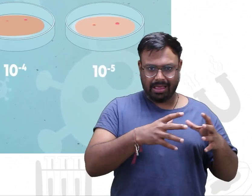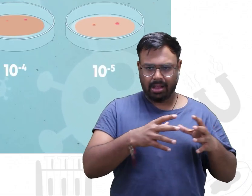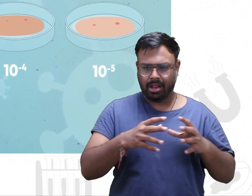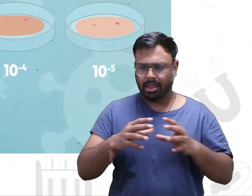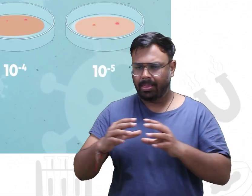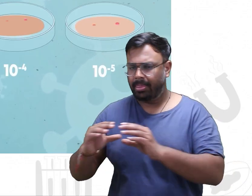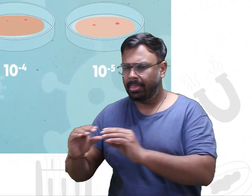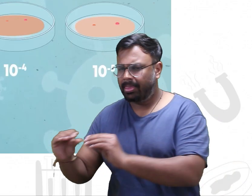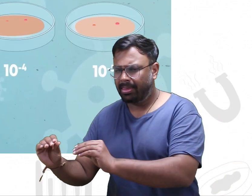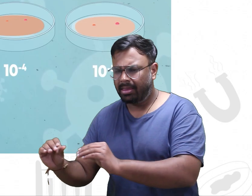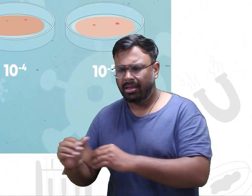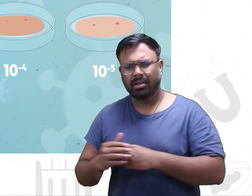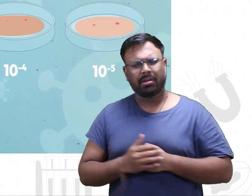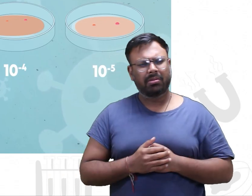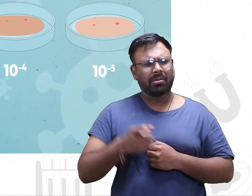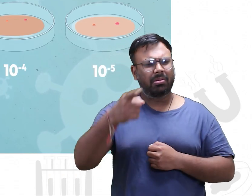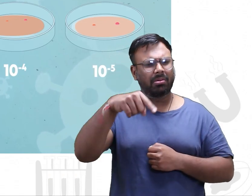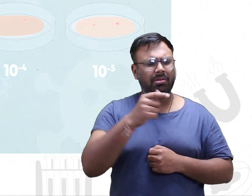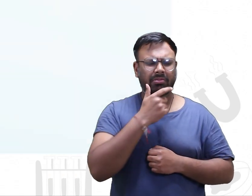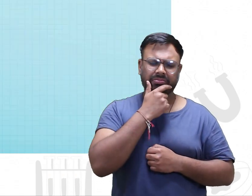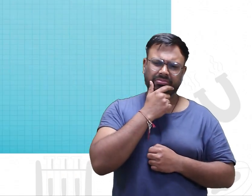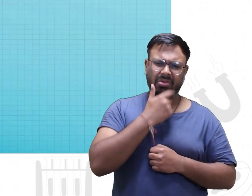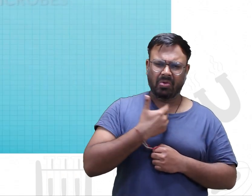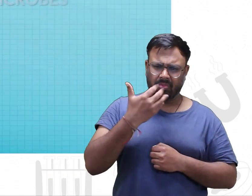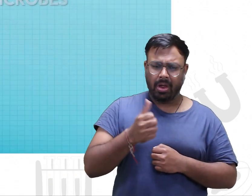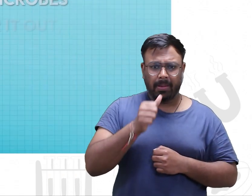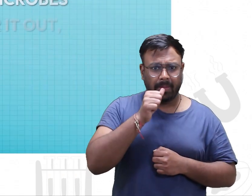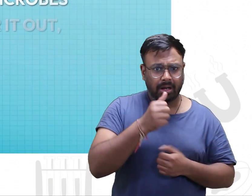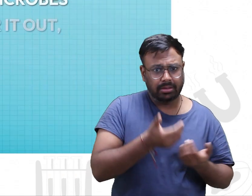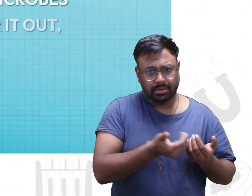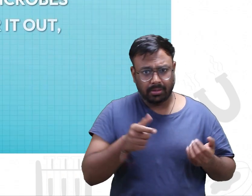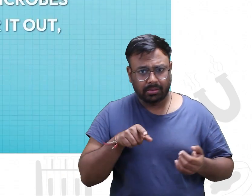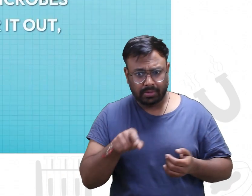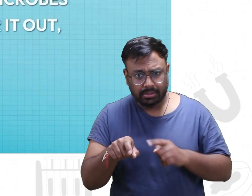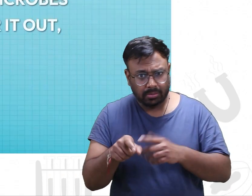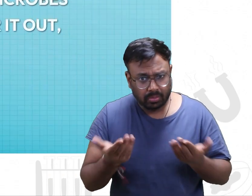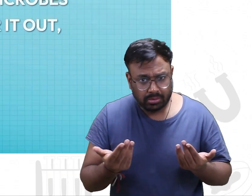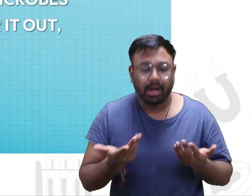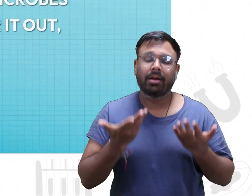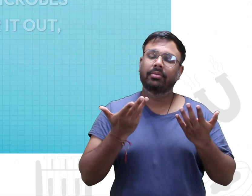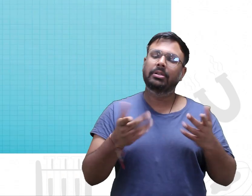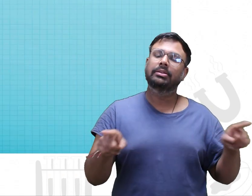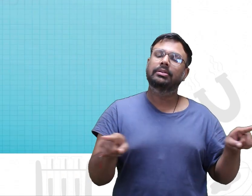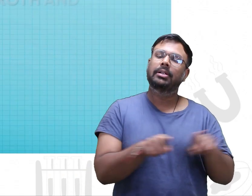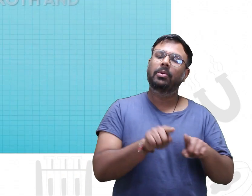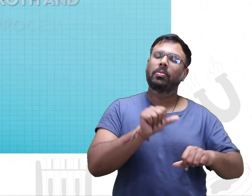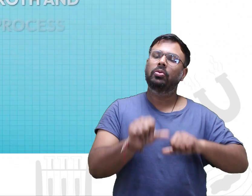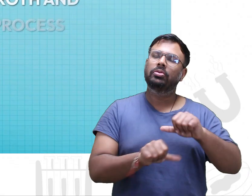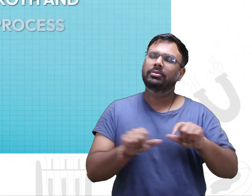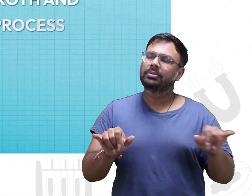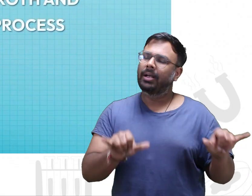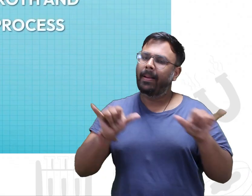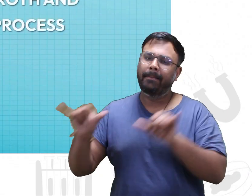diluted, the less will be its microbial population. If you want to isolate microbes from water, just filter it out, drip